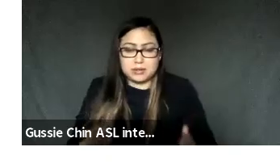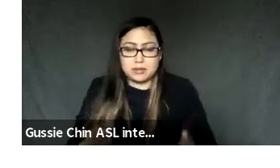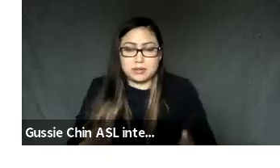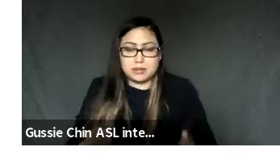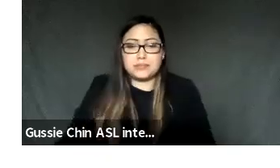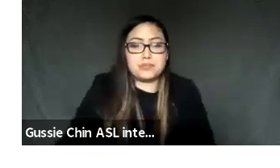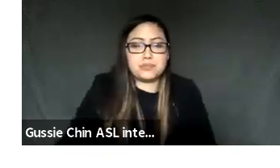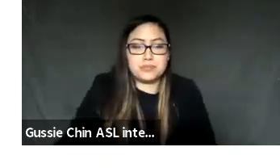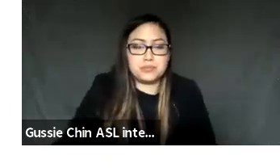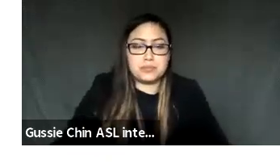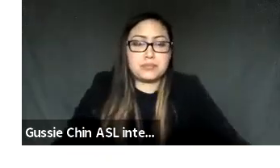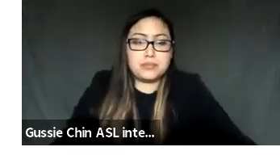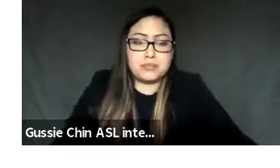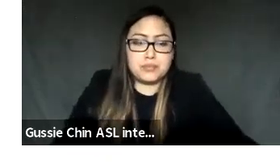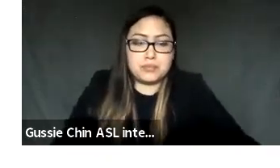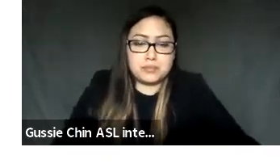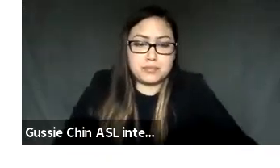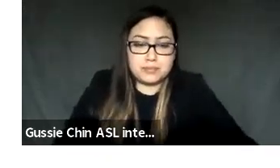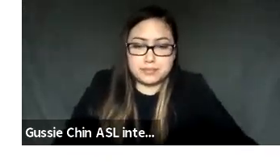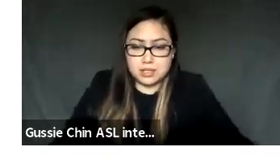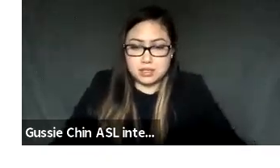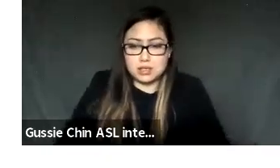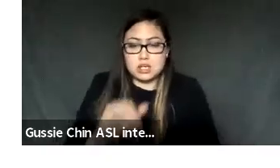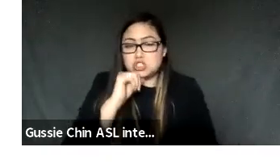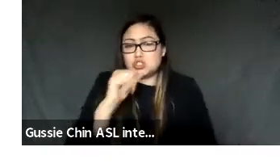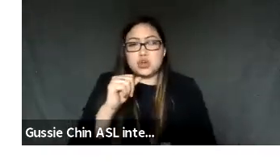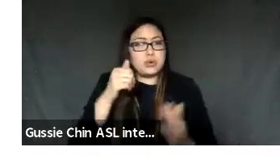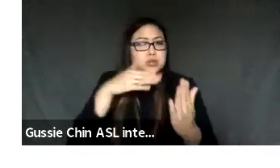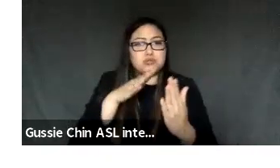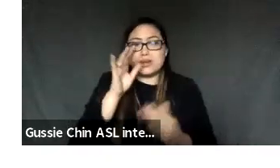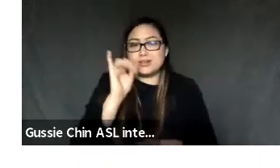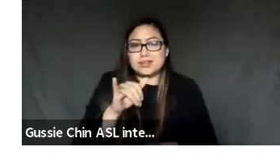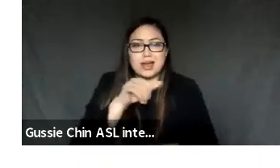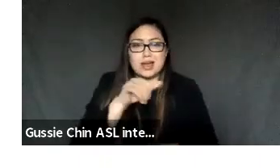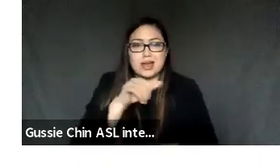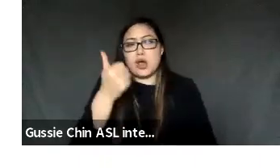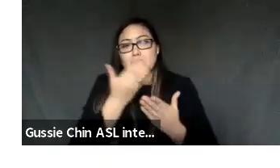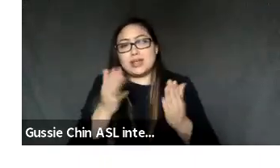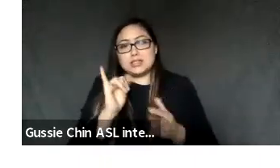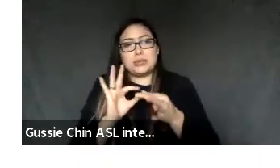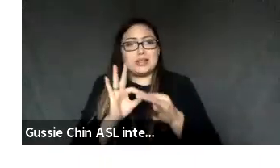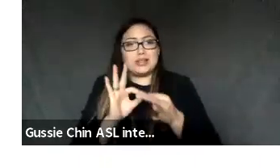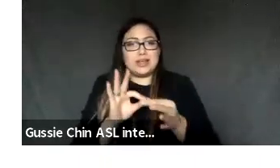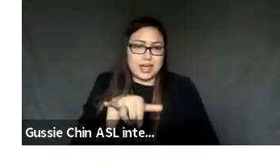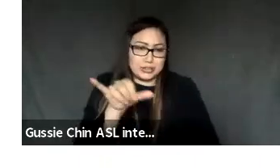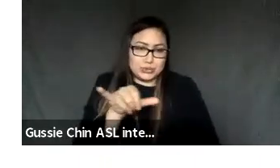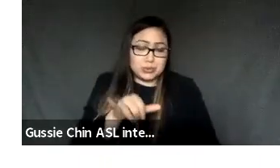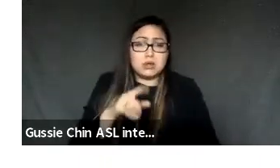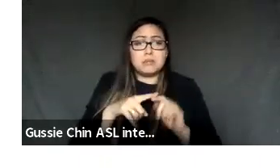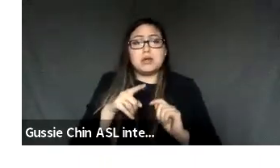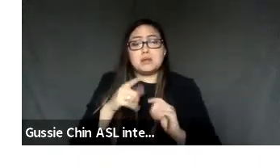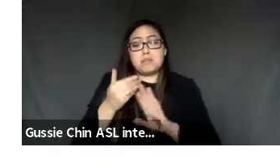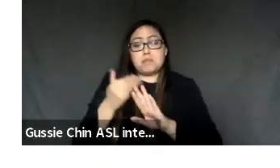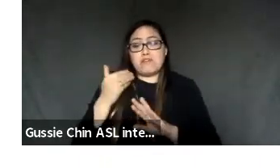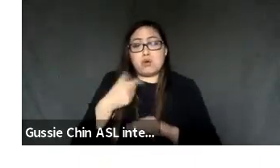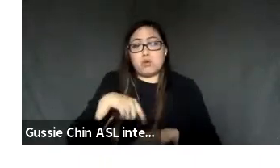really, address those other other factors that relate to it as well. But I also want, before we